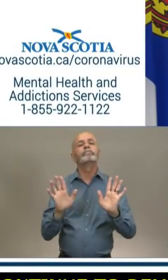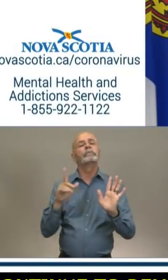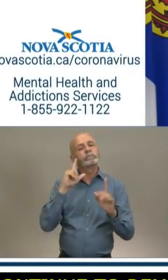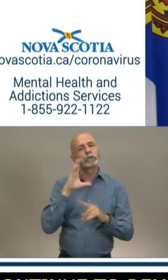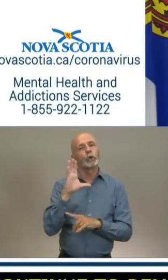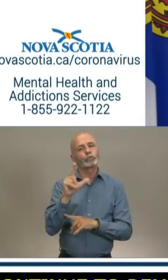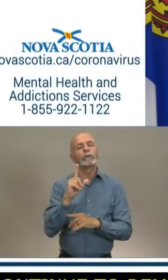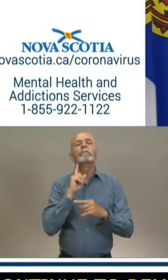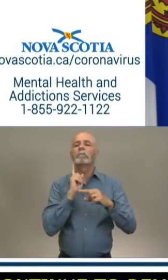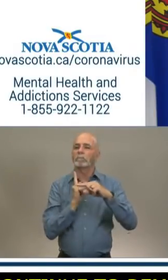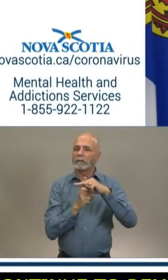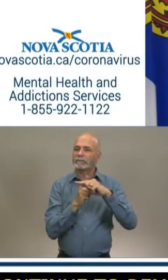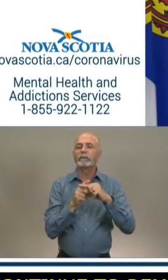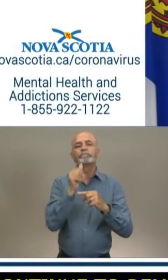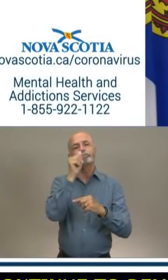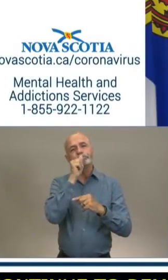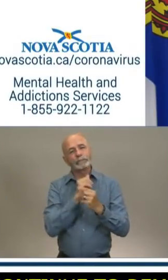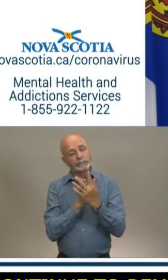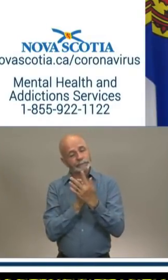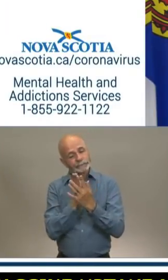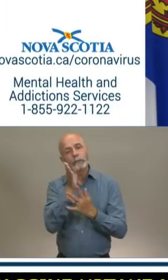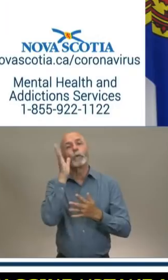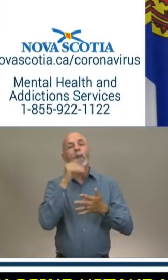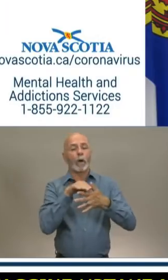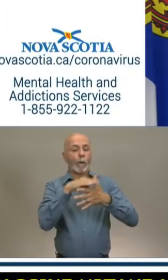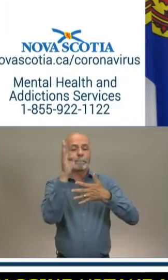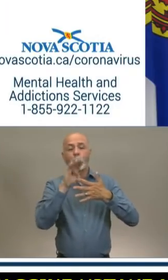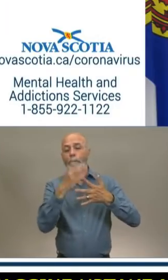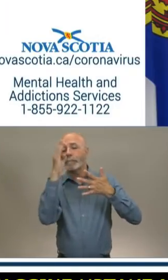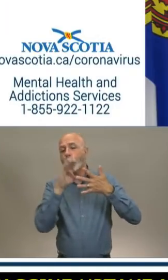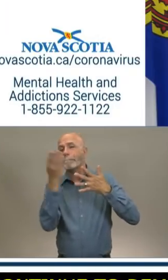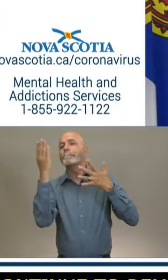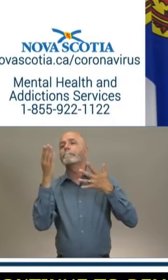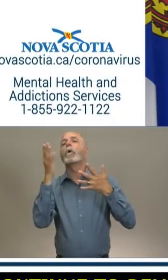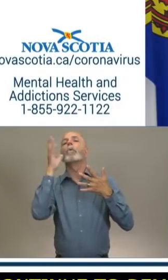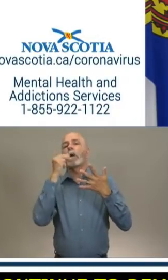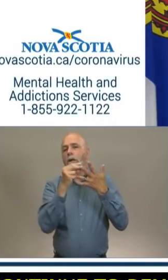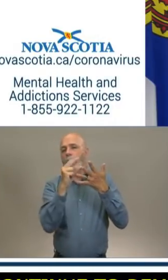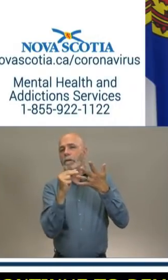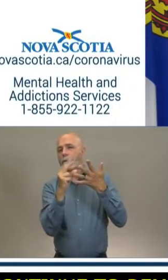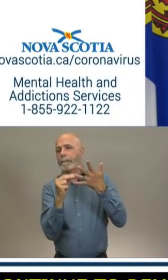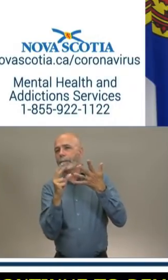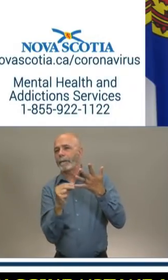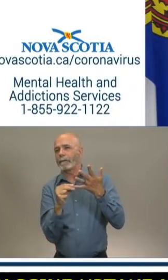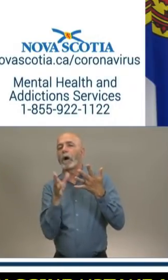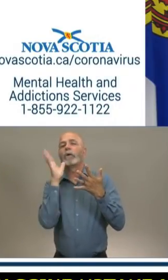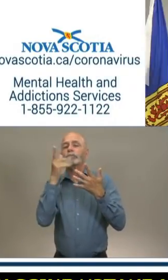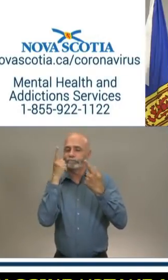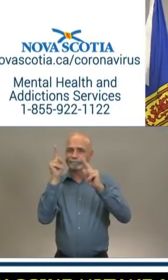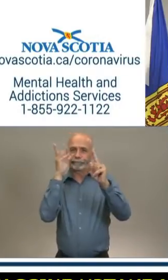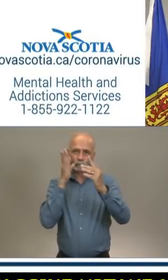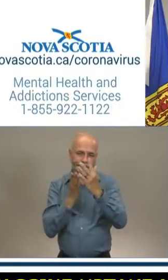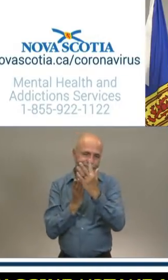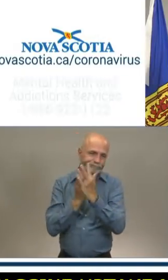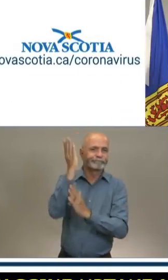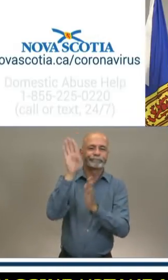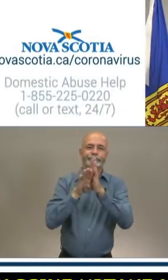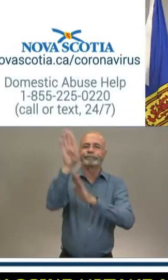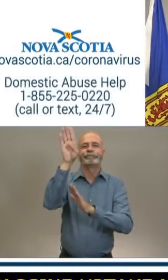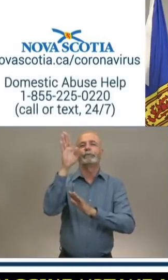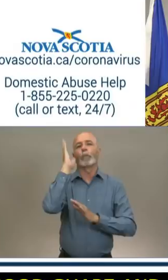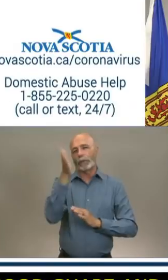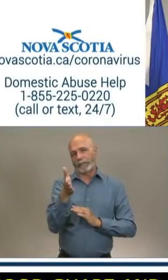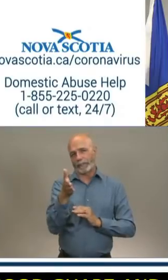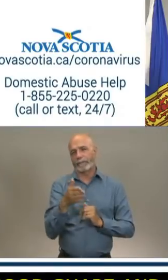our reopening as planned, and that we'll start to lead the country in our economic recovery. Next, we'll go to Daryl Cole from